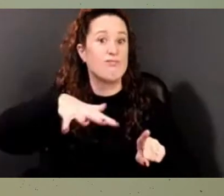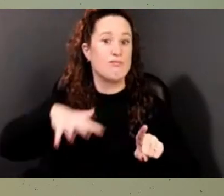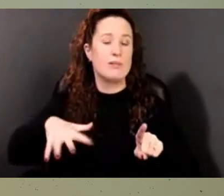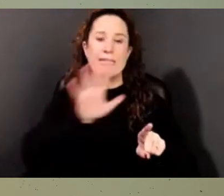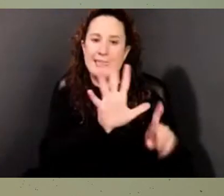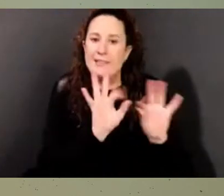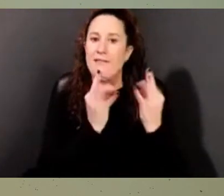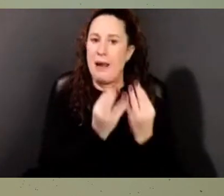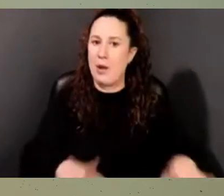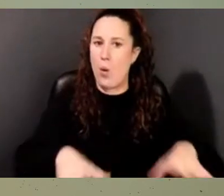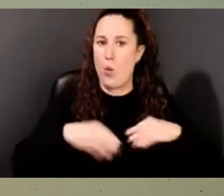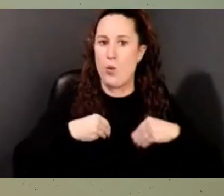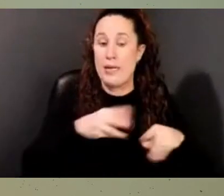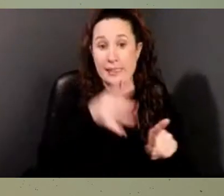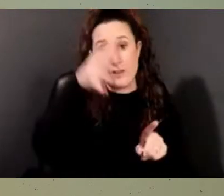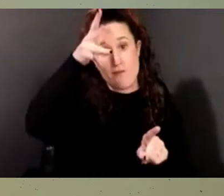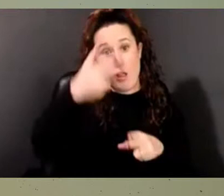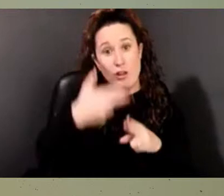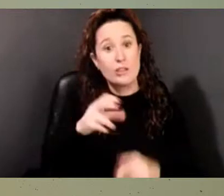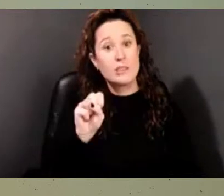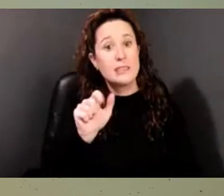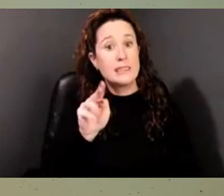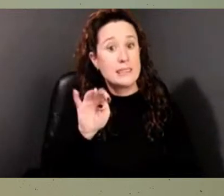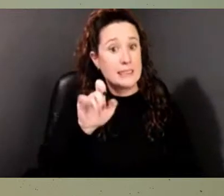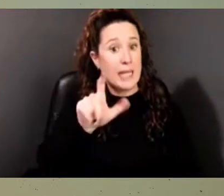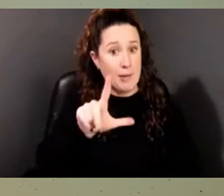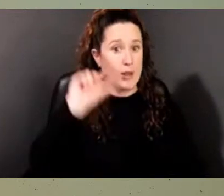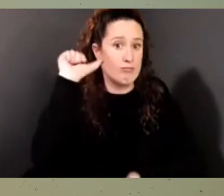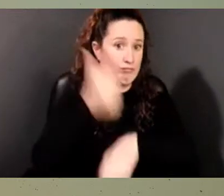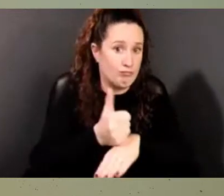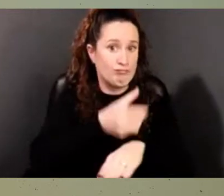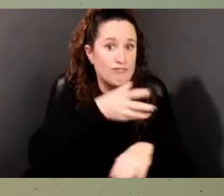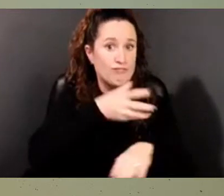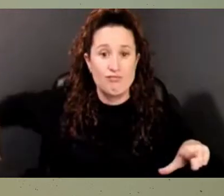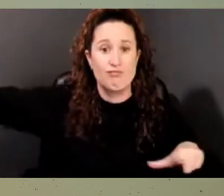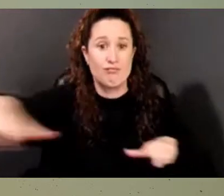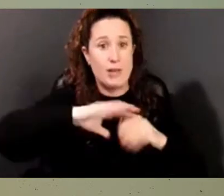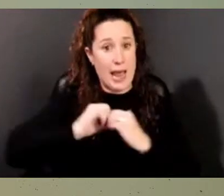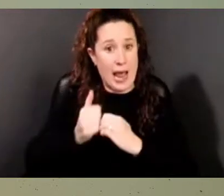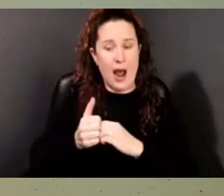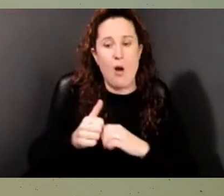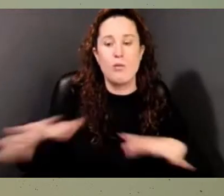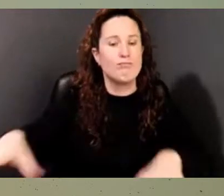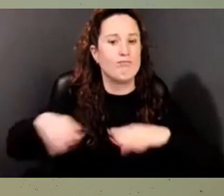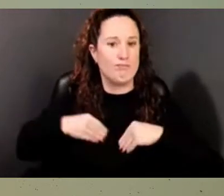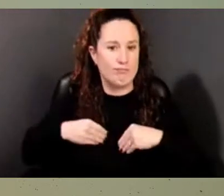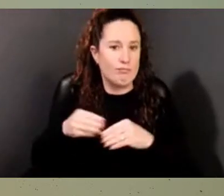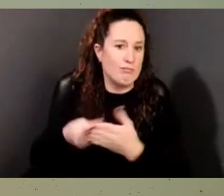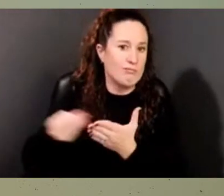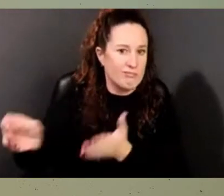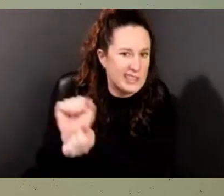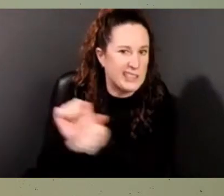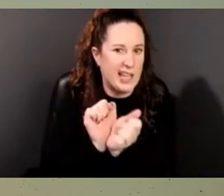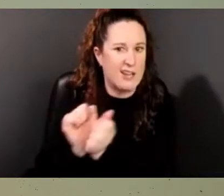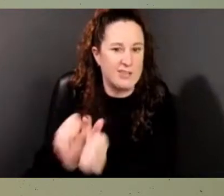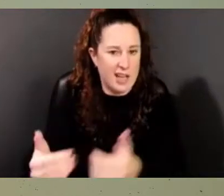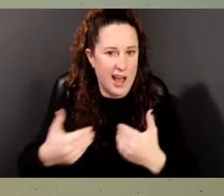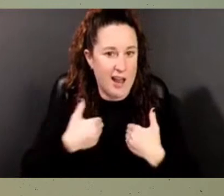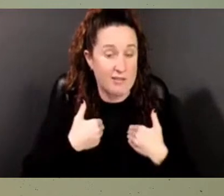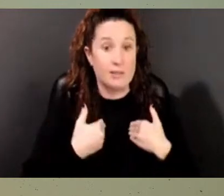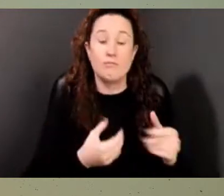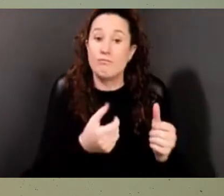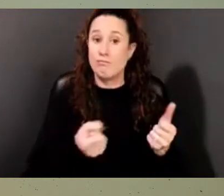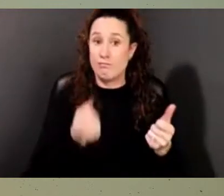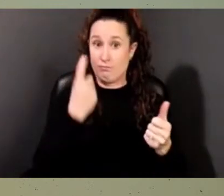Samuel, established this plantation using the labor of enslaved individuals. When John Dickinson's father died,